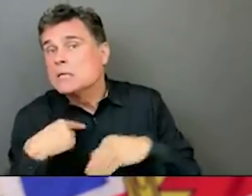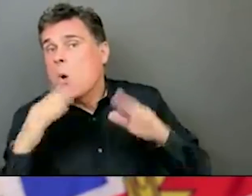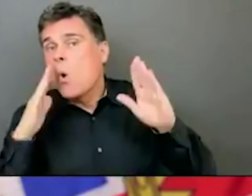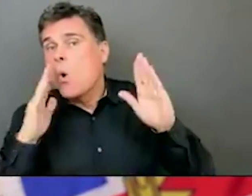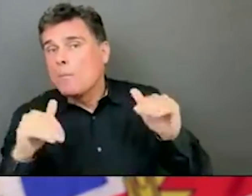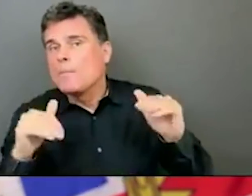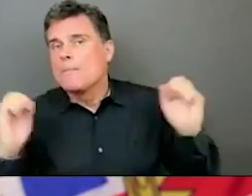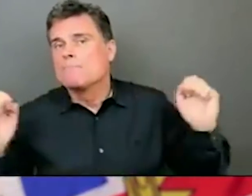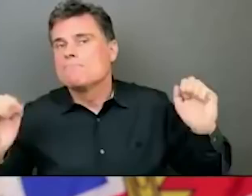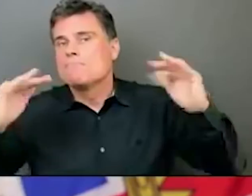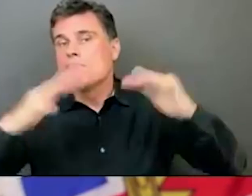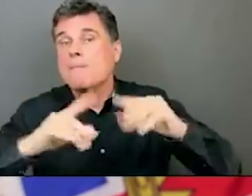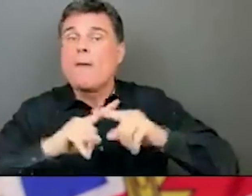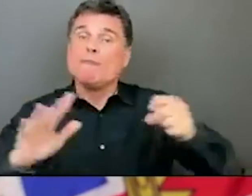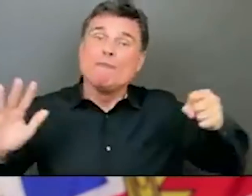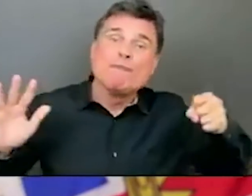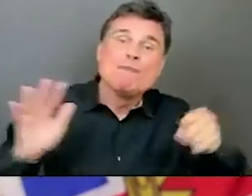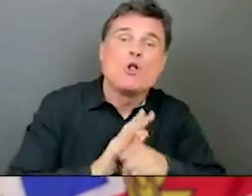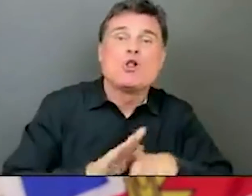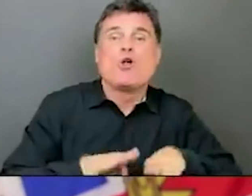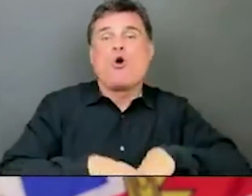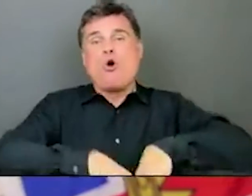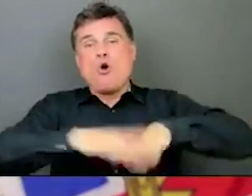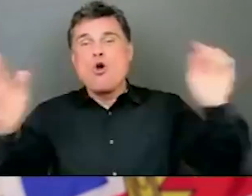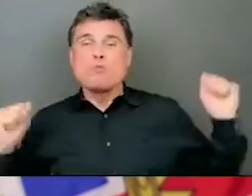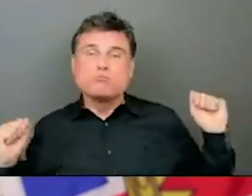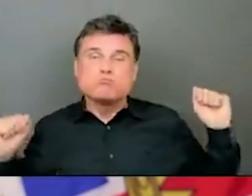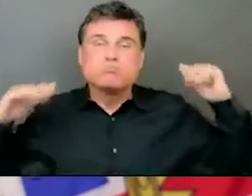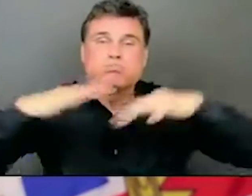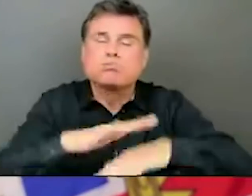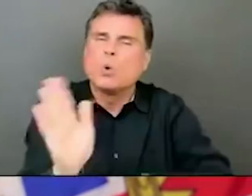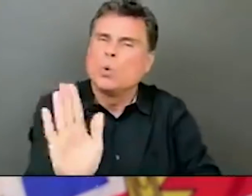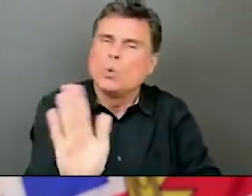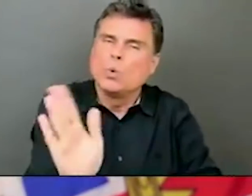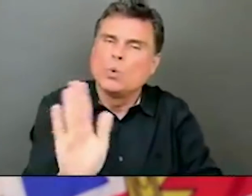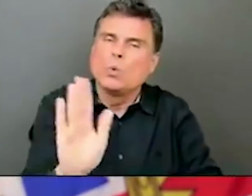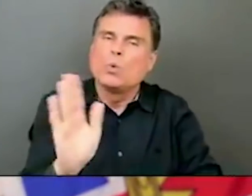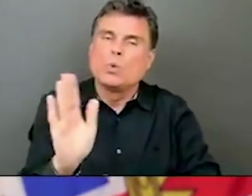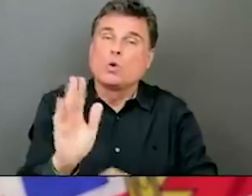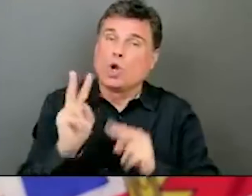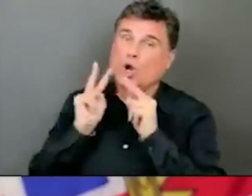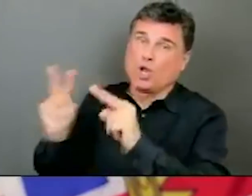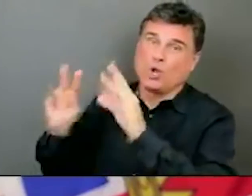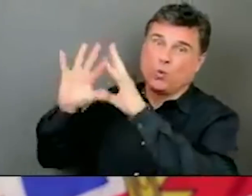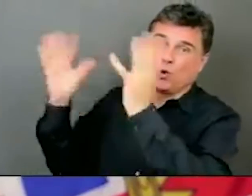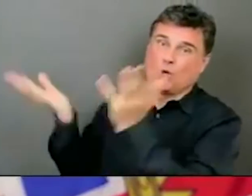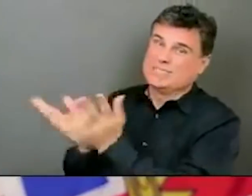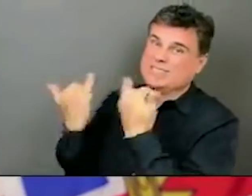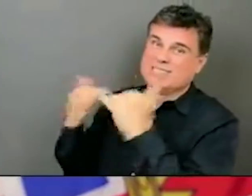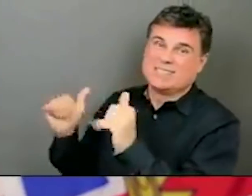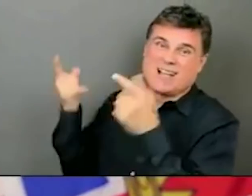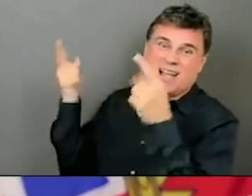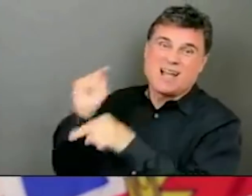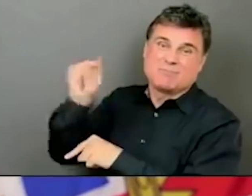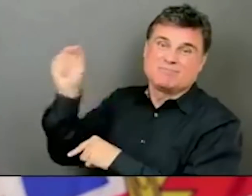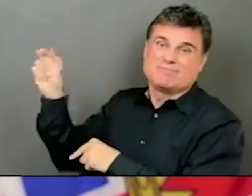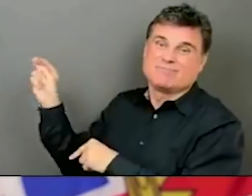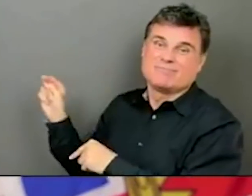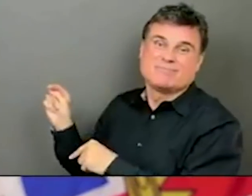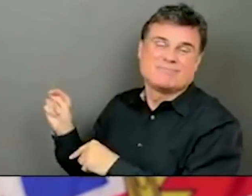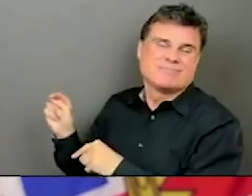getting back to not opening things up completely, because we know, and we've seen that around the world, that when you do